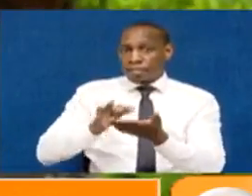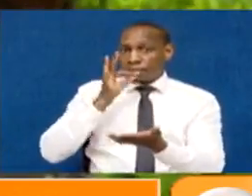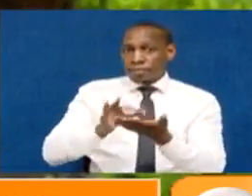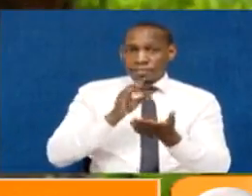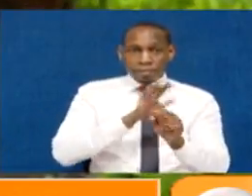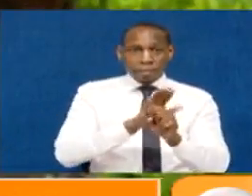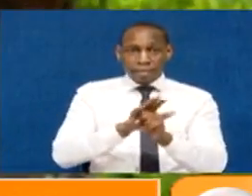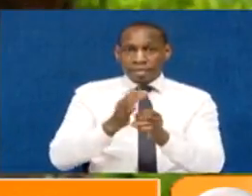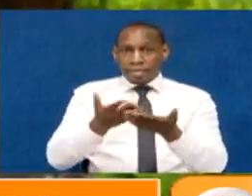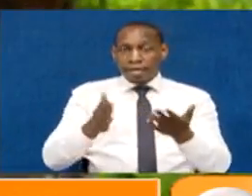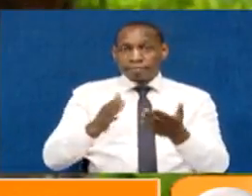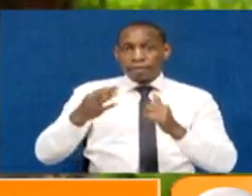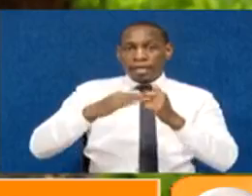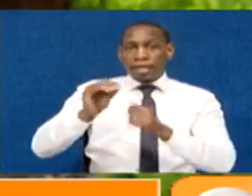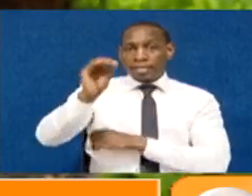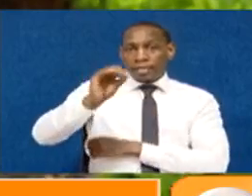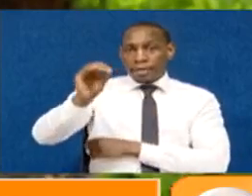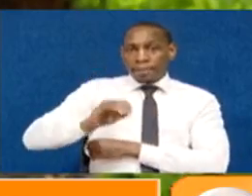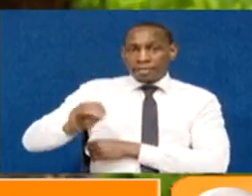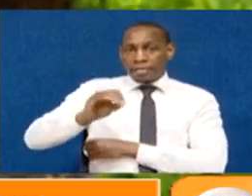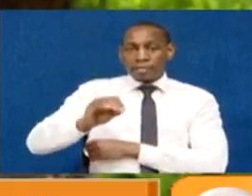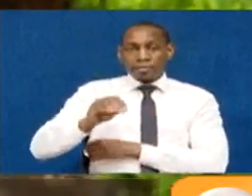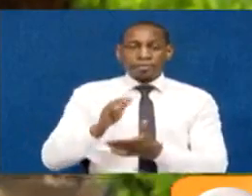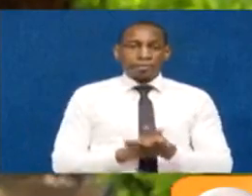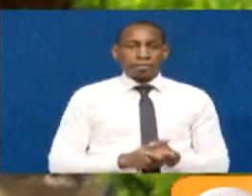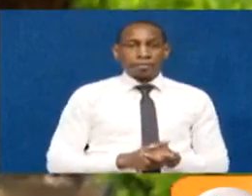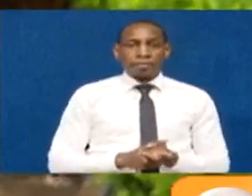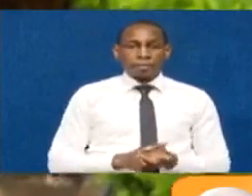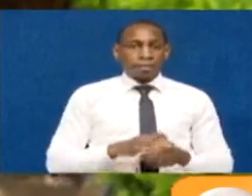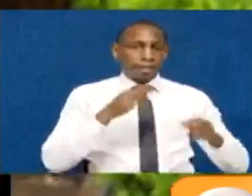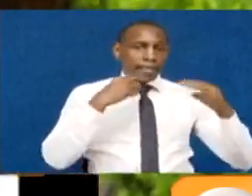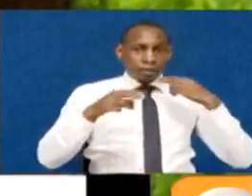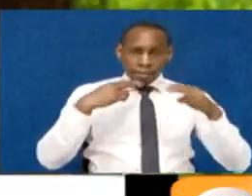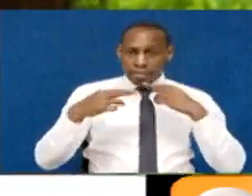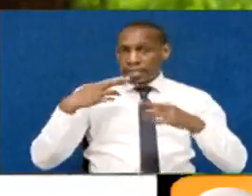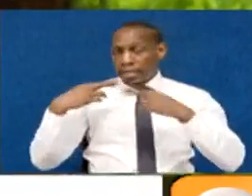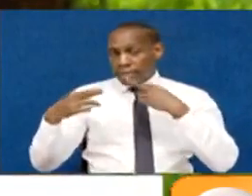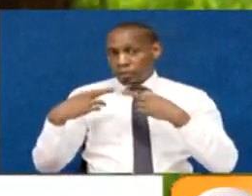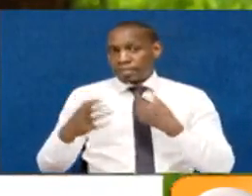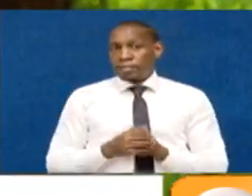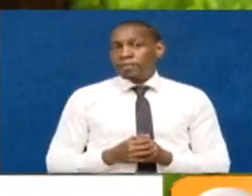country, over 80% goes to the eateries in terms of